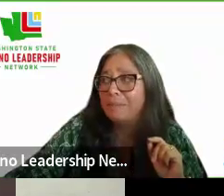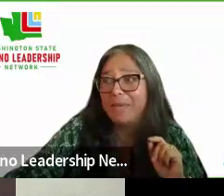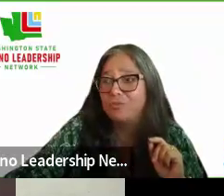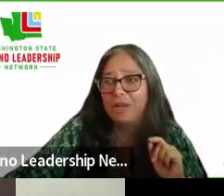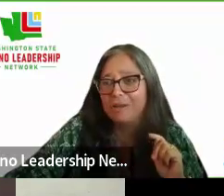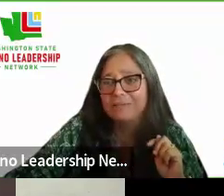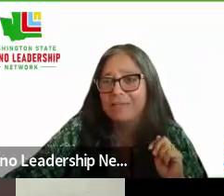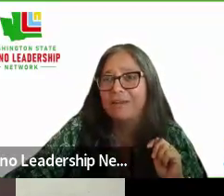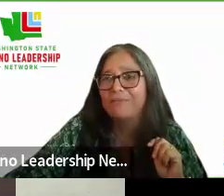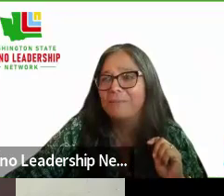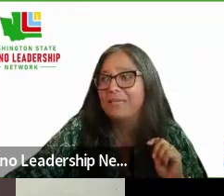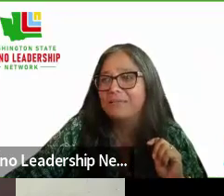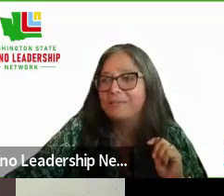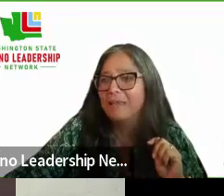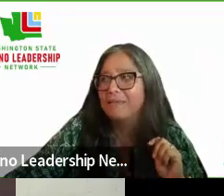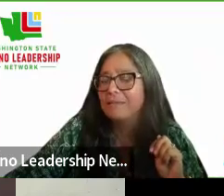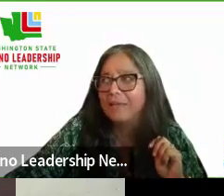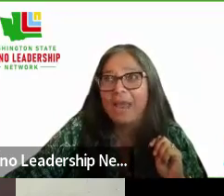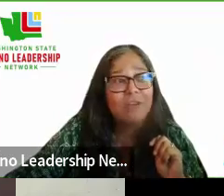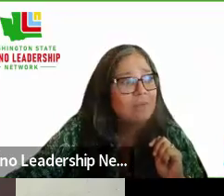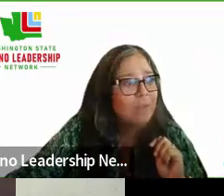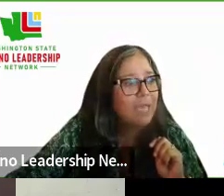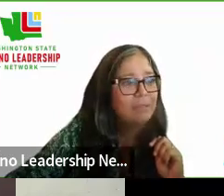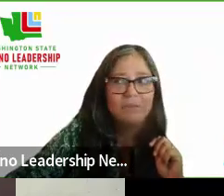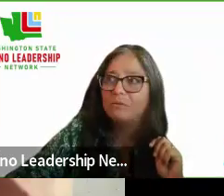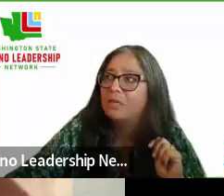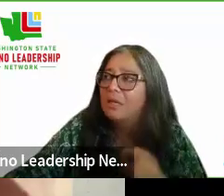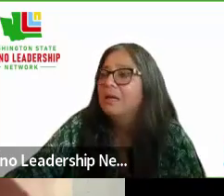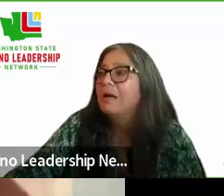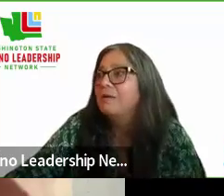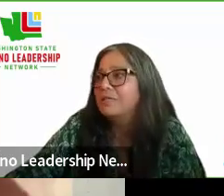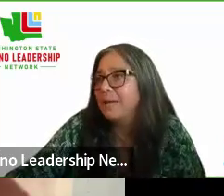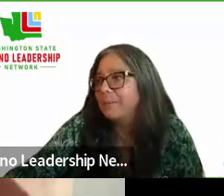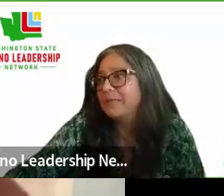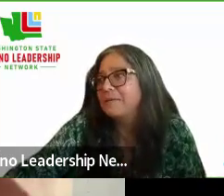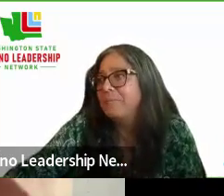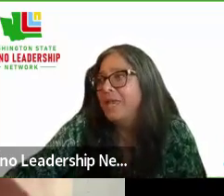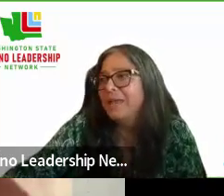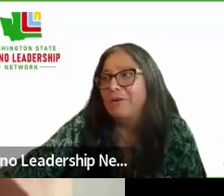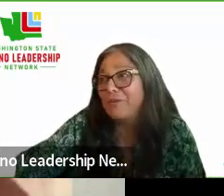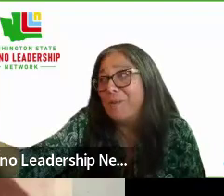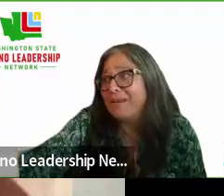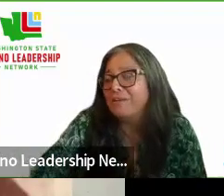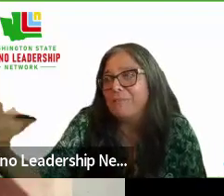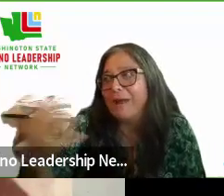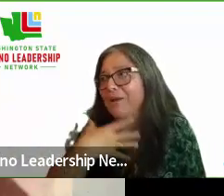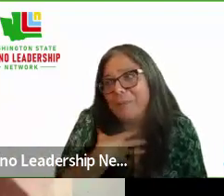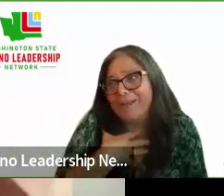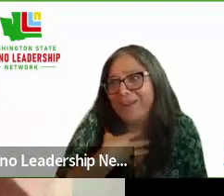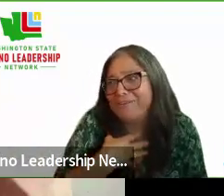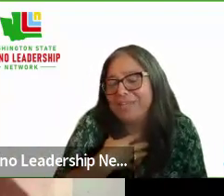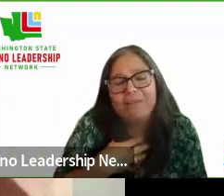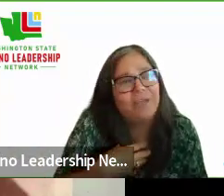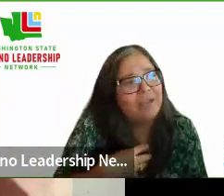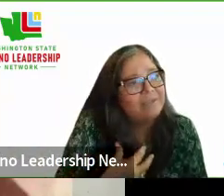being the matriarchs in our families, and carrying the weight and the load of what's happened. A reminder of my